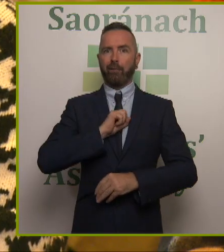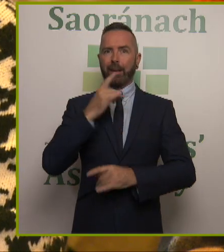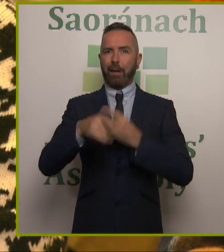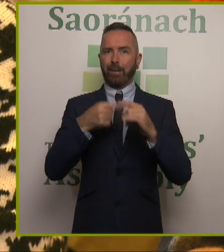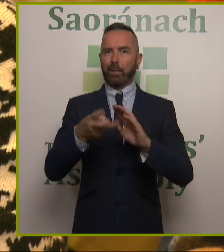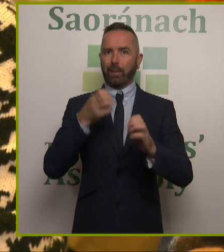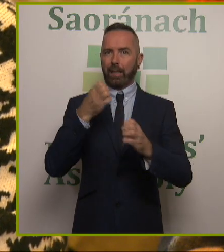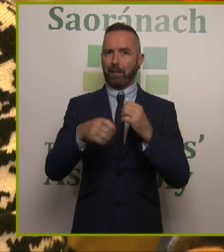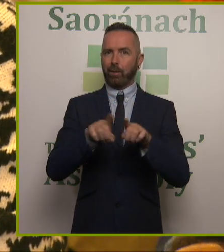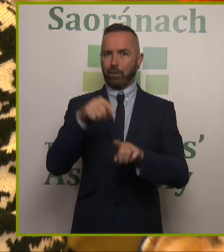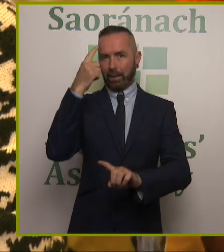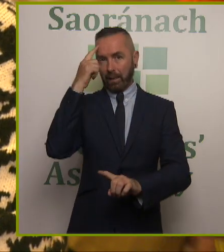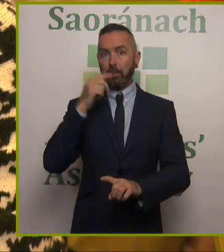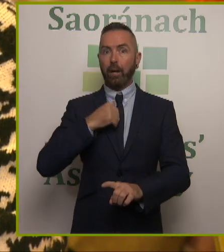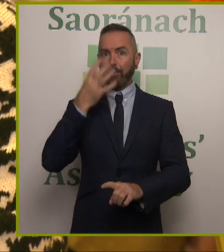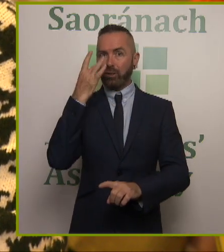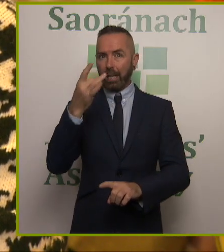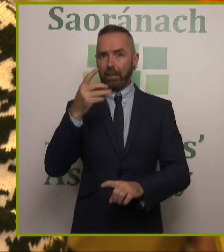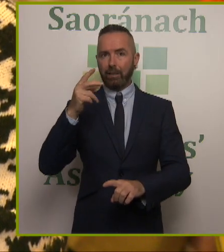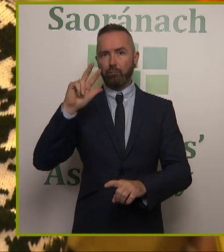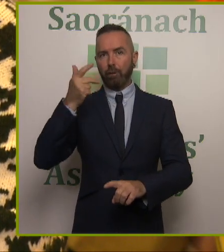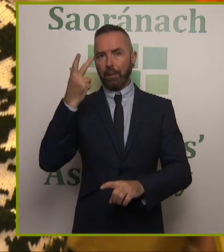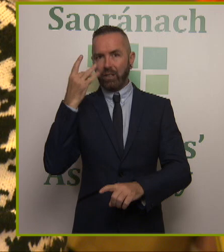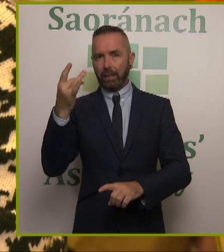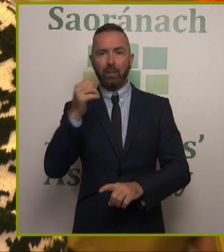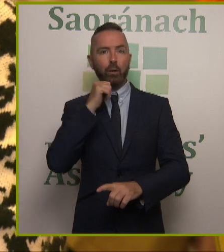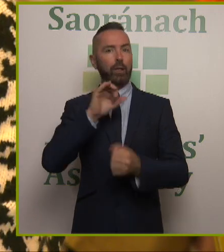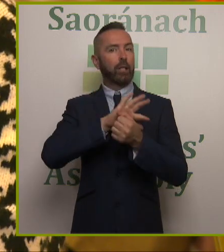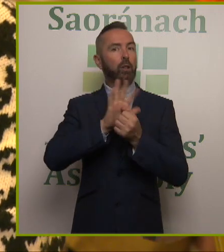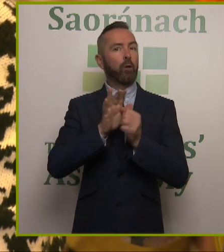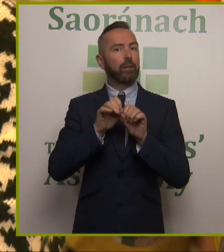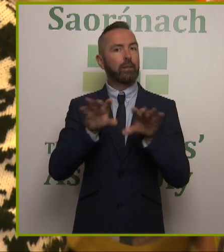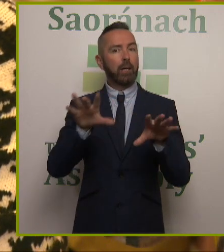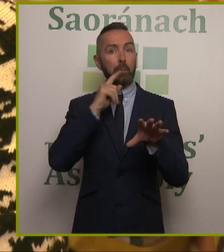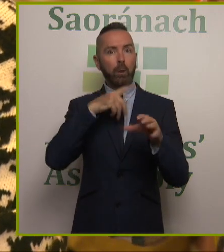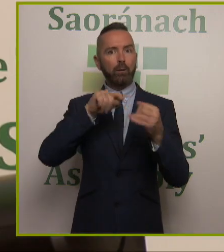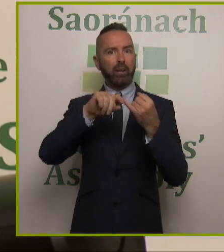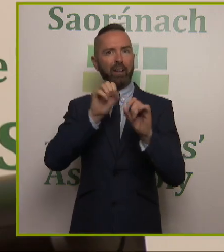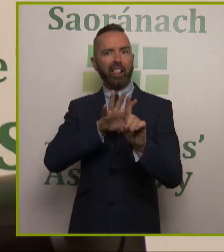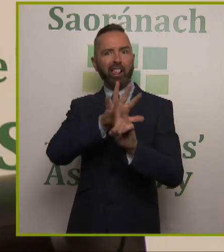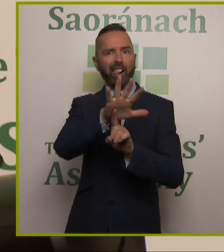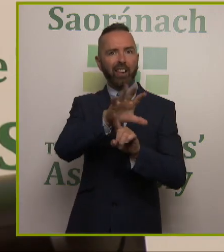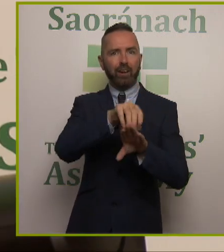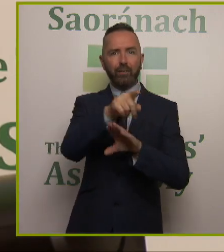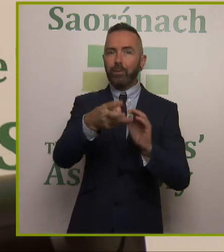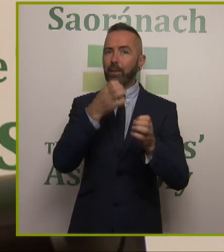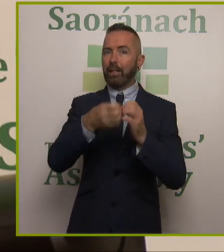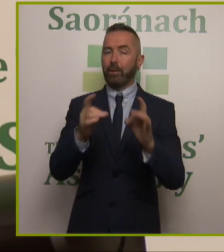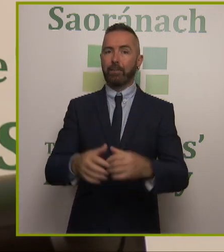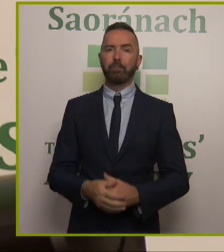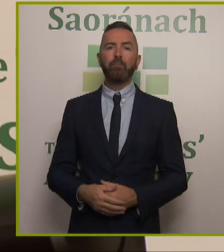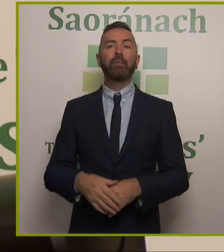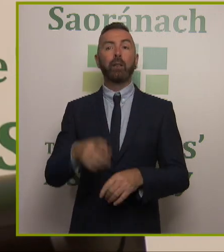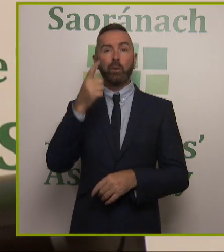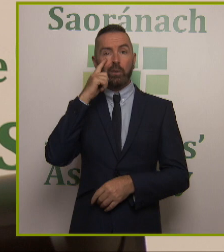well. But I've checked and triple checked, and it's not COVID, but I'll try not to breathe on anyone over the course of the weekend as well. You'll also see that Art is